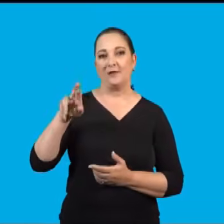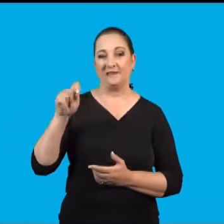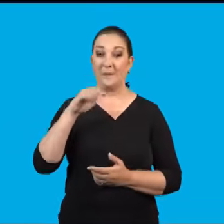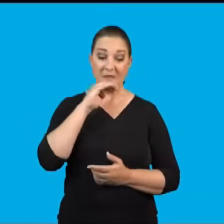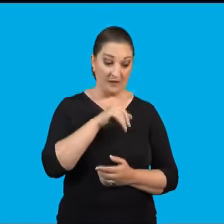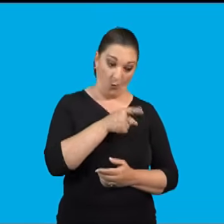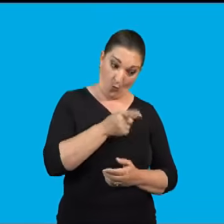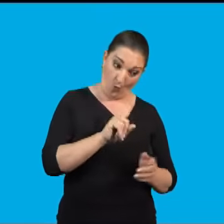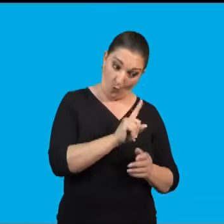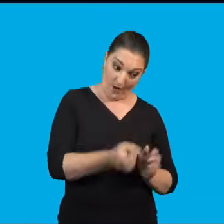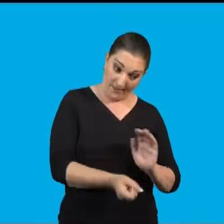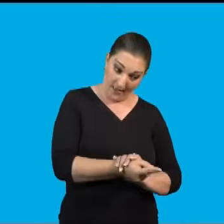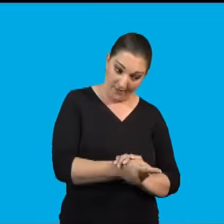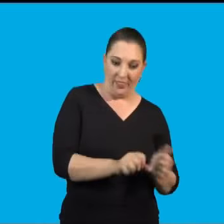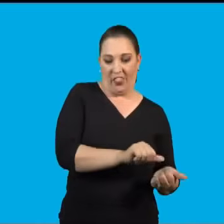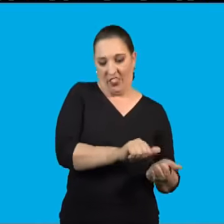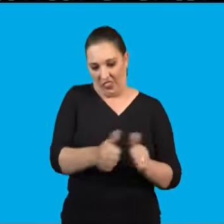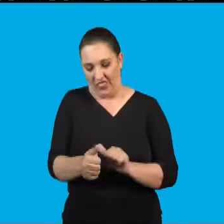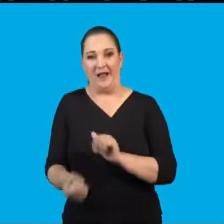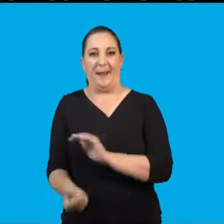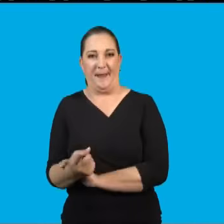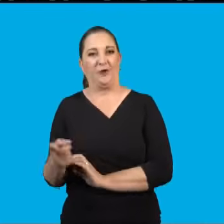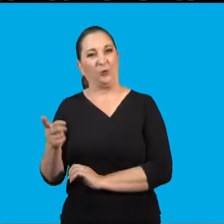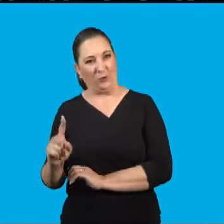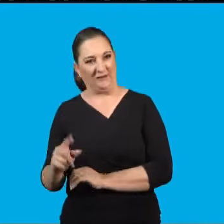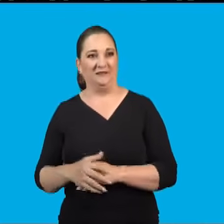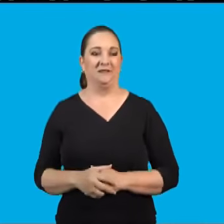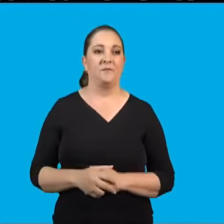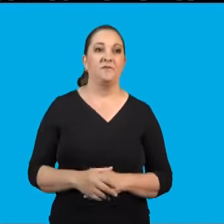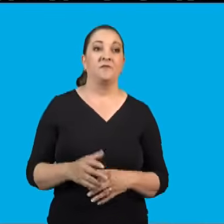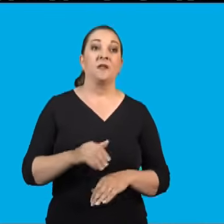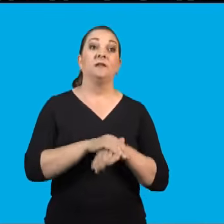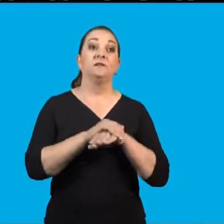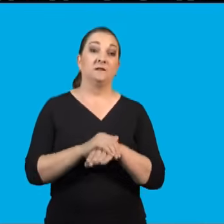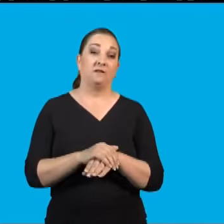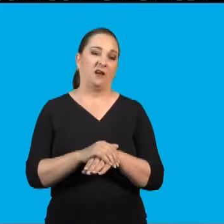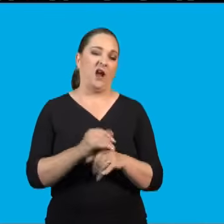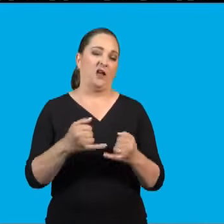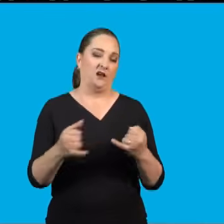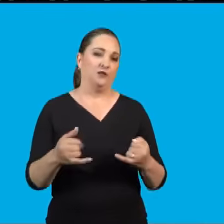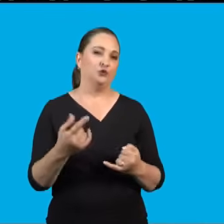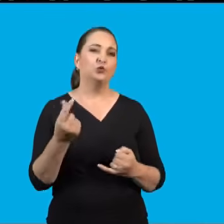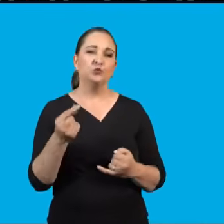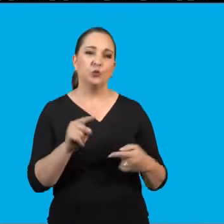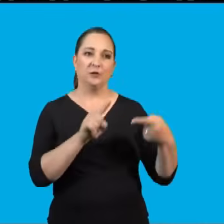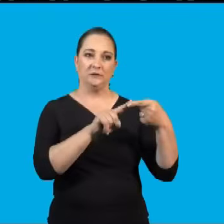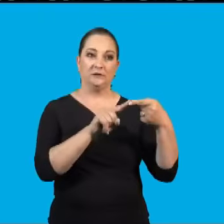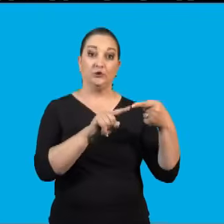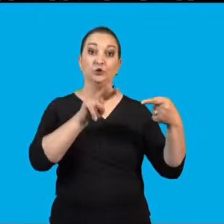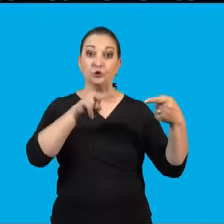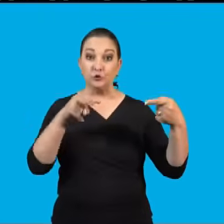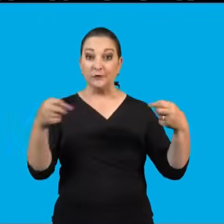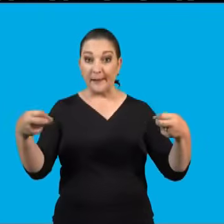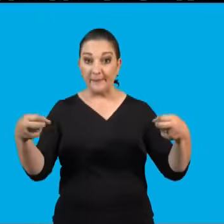effect. This is what happened, and it led to that. So the guidelines when you're interpreting sources, you have to read